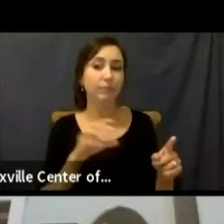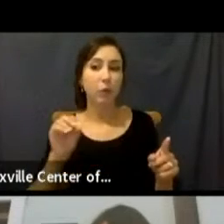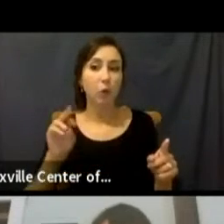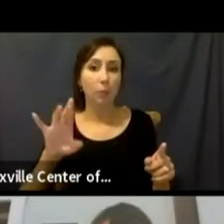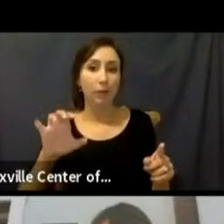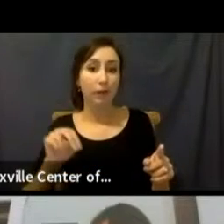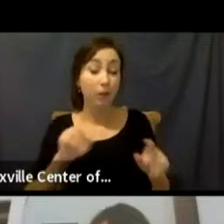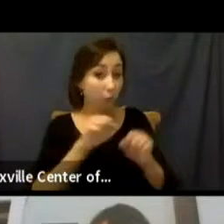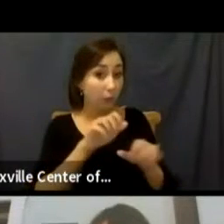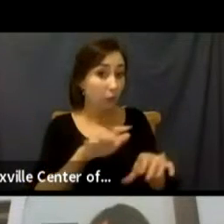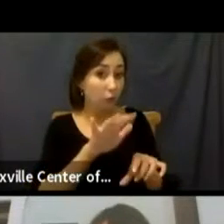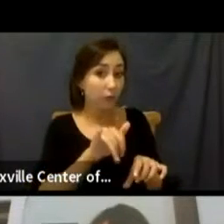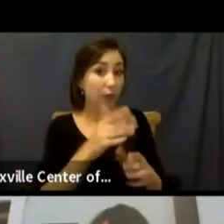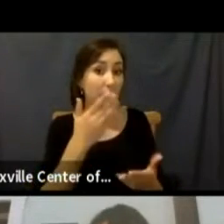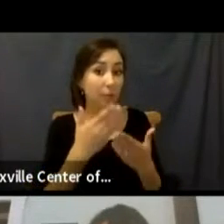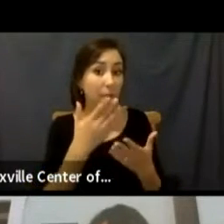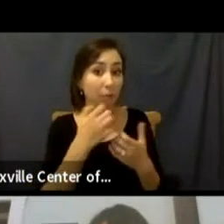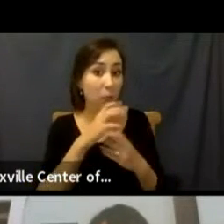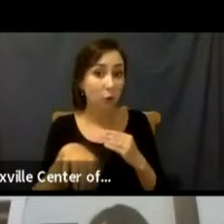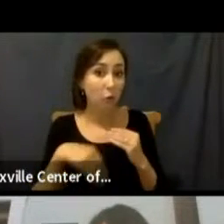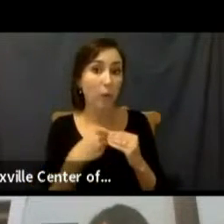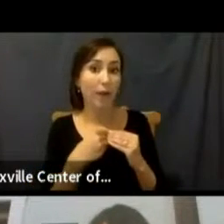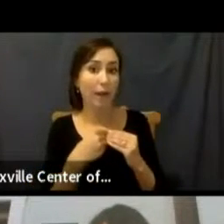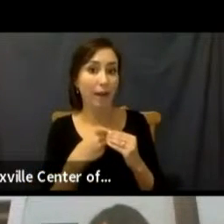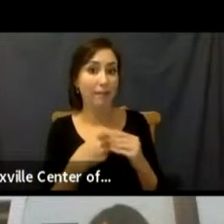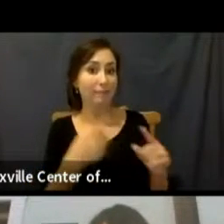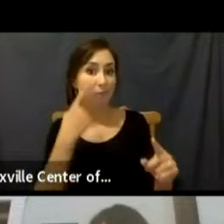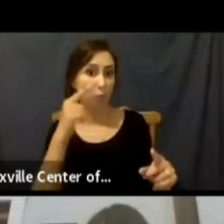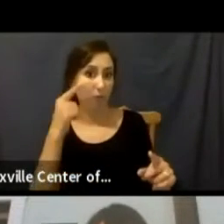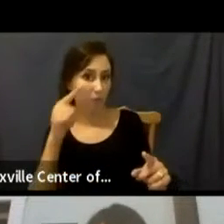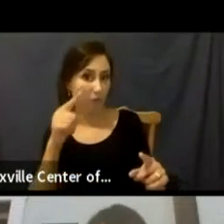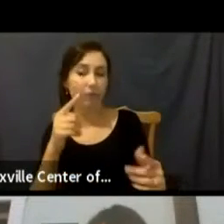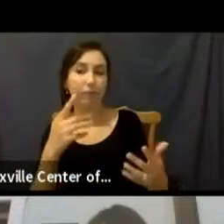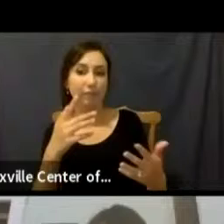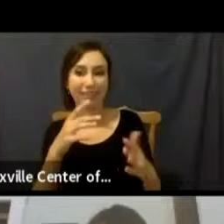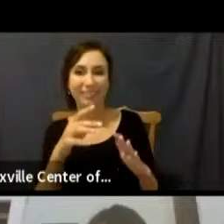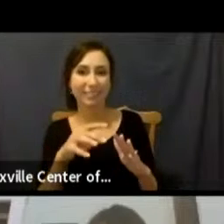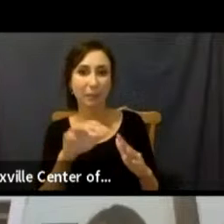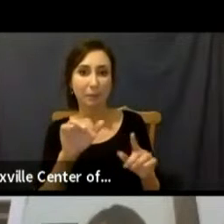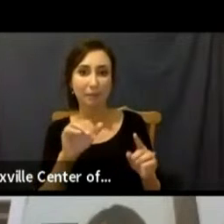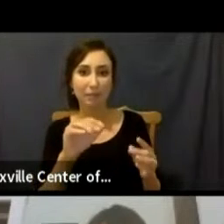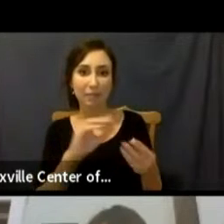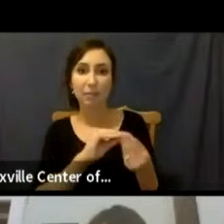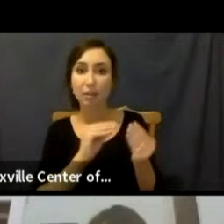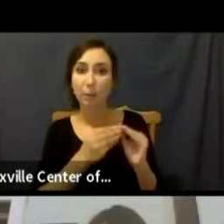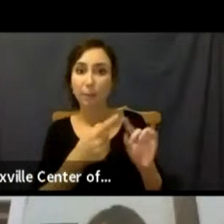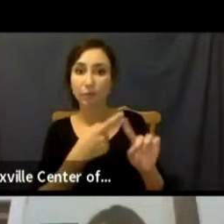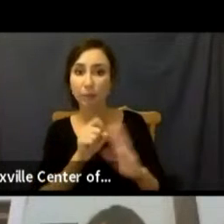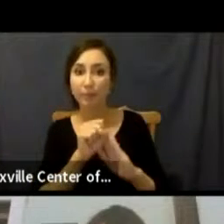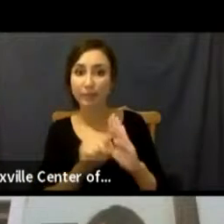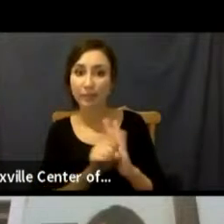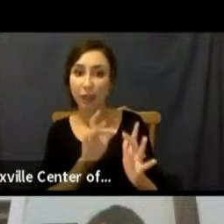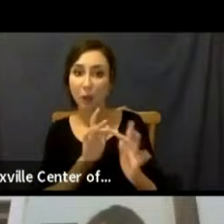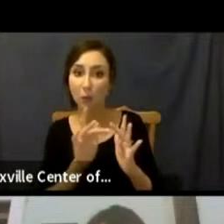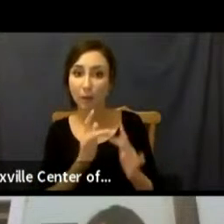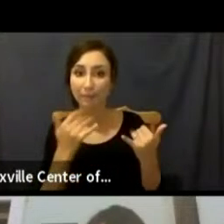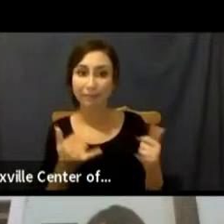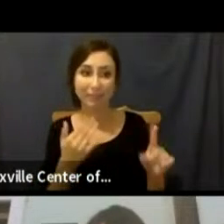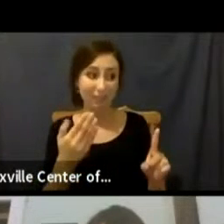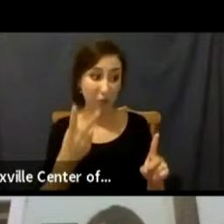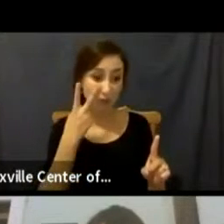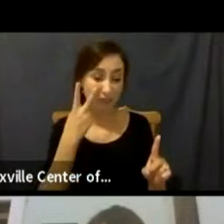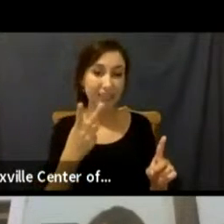want to add one more whereas, which are some of the stats off the state's website today. Whereas mask